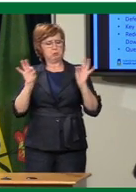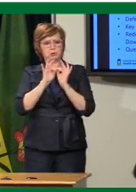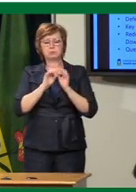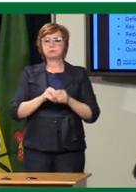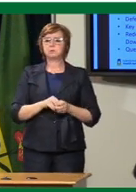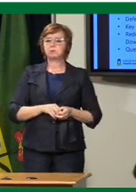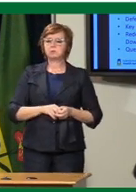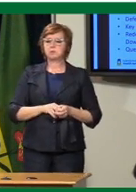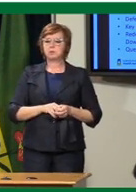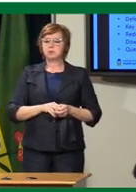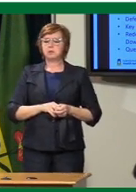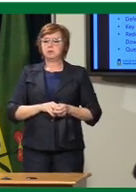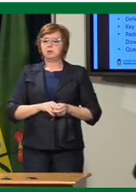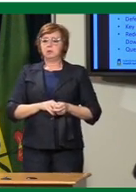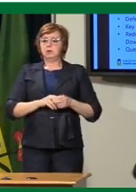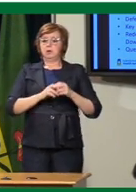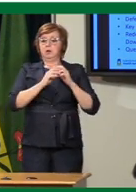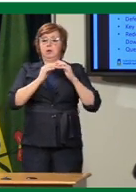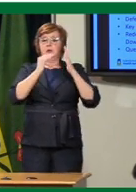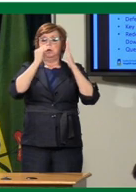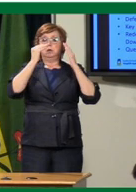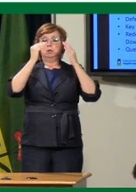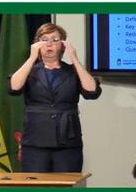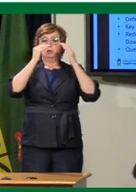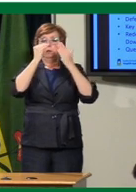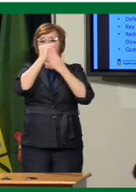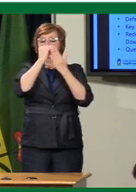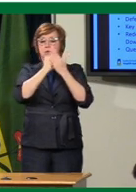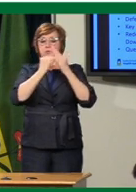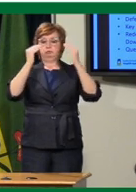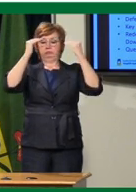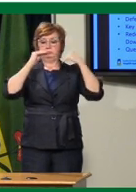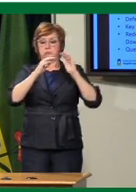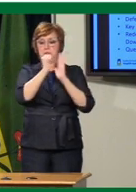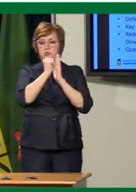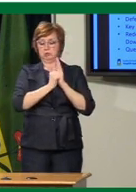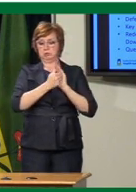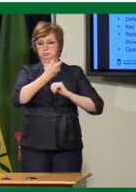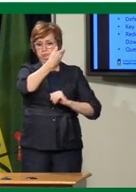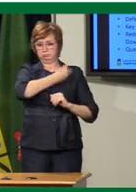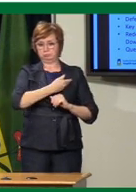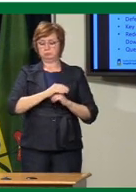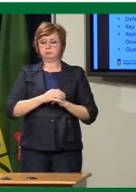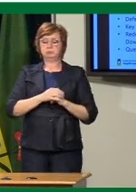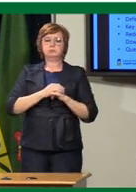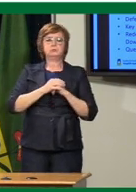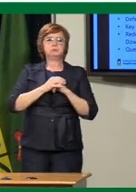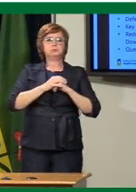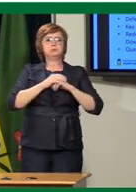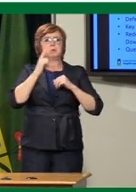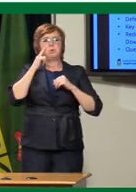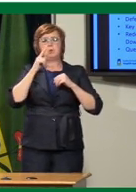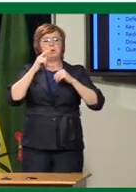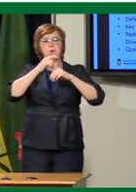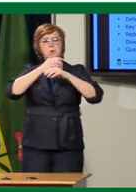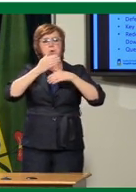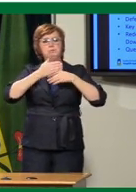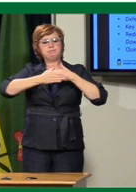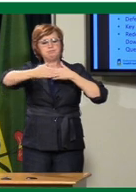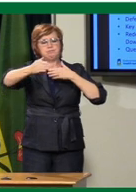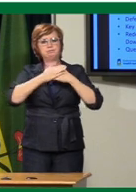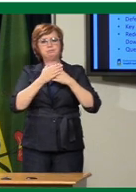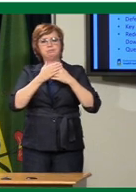provide a bit of an update on our current state and looking forward to the next few weeks and months and what that might mean for our